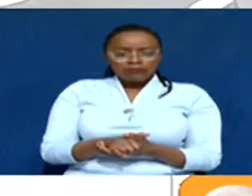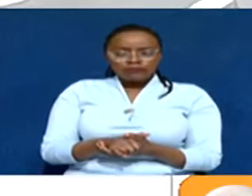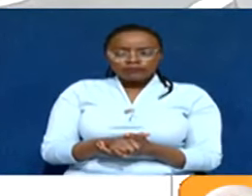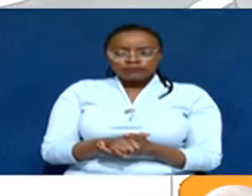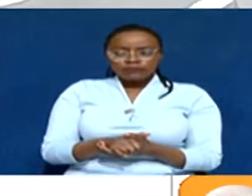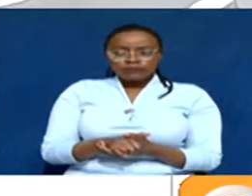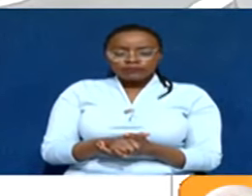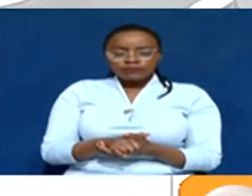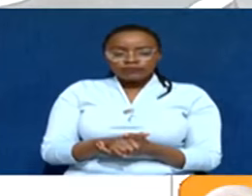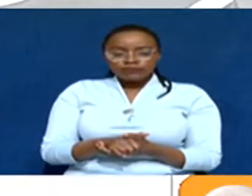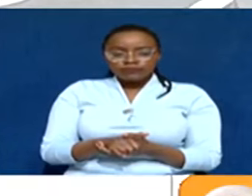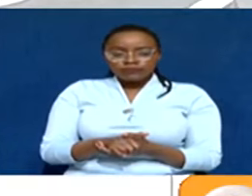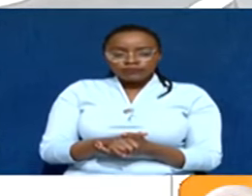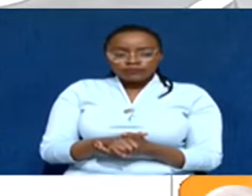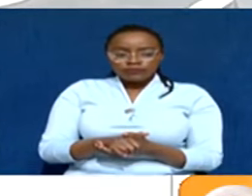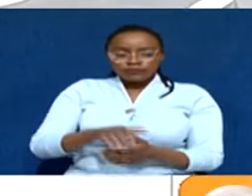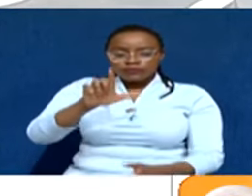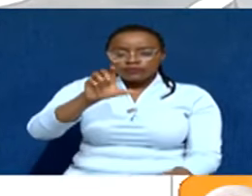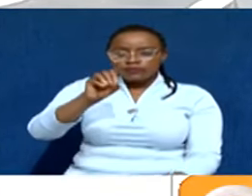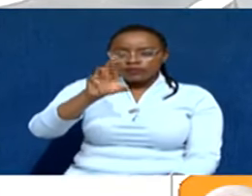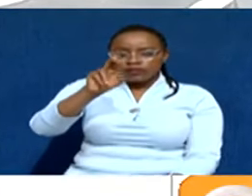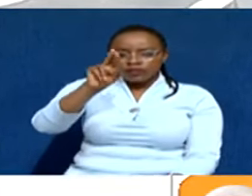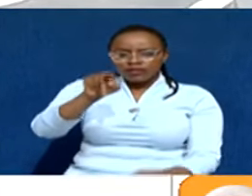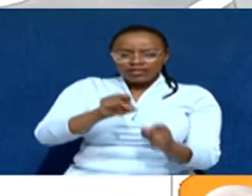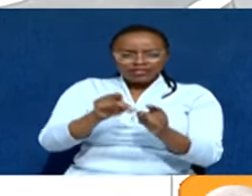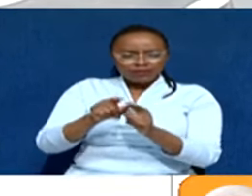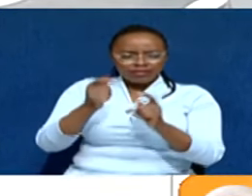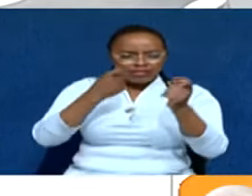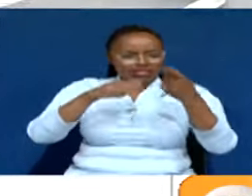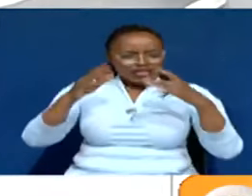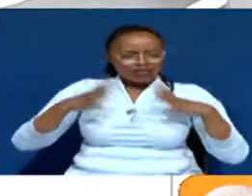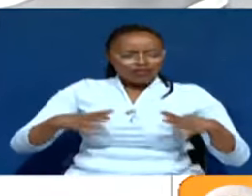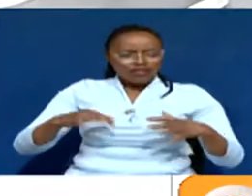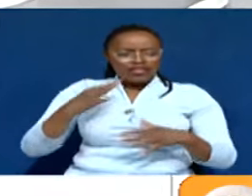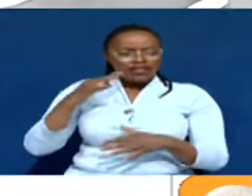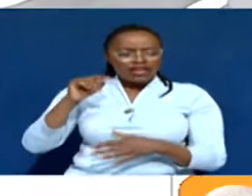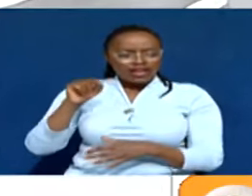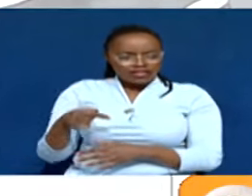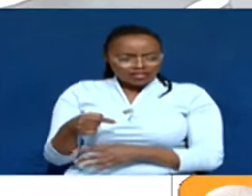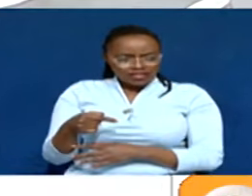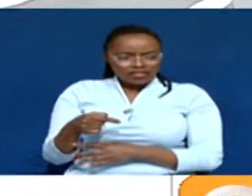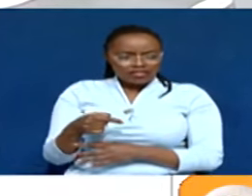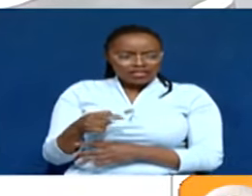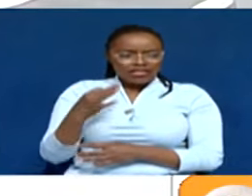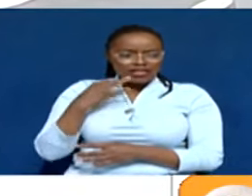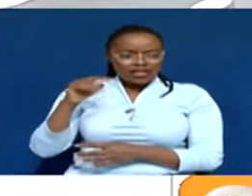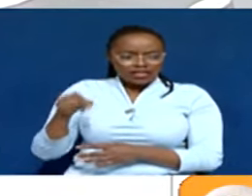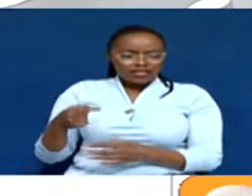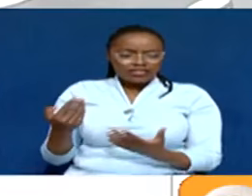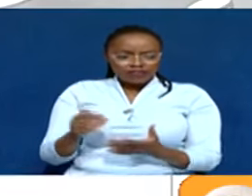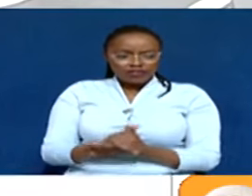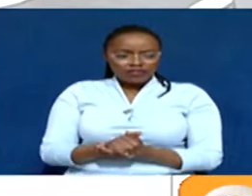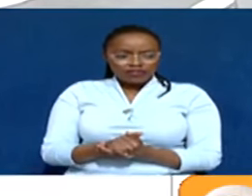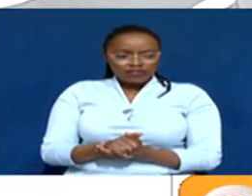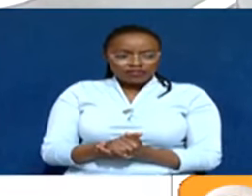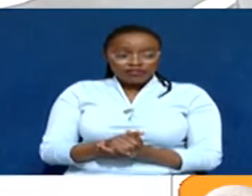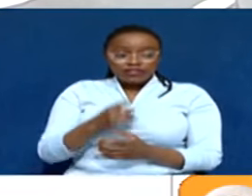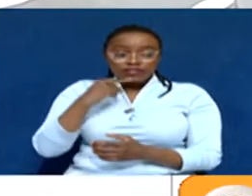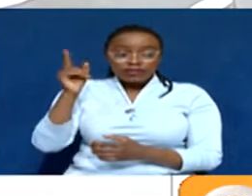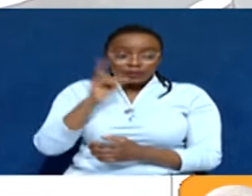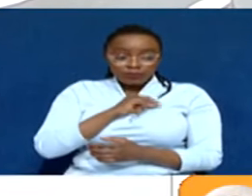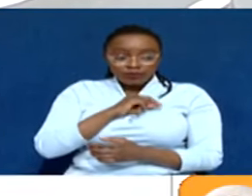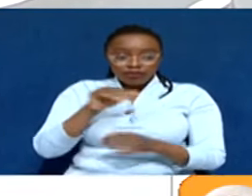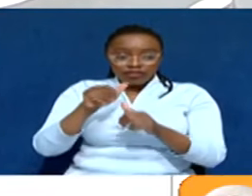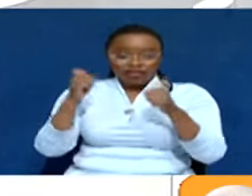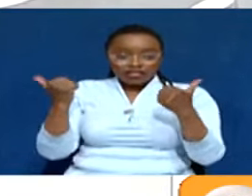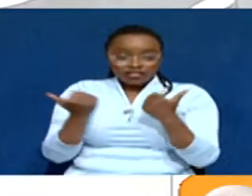All right, what do you ladies think? Lorna, what do you think? It sounds like human trafficking. It's the 300K. Did your employer pay them back? It is. You heard what he said. He said that